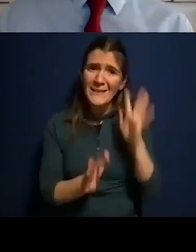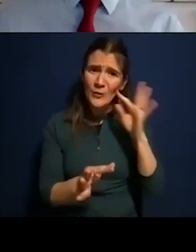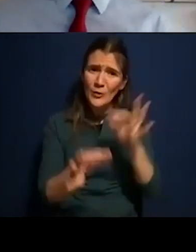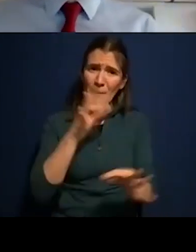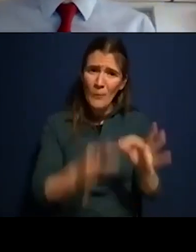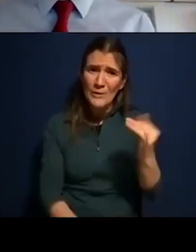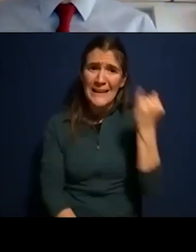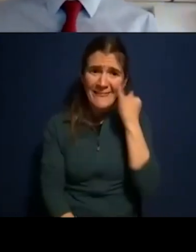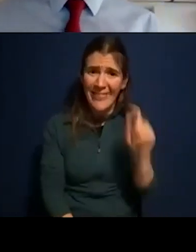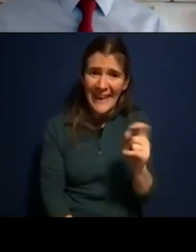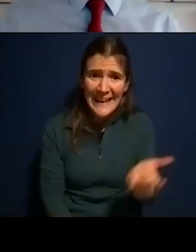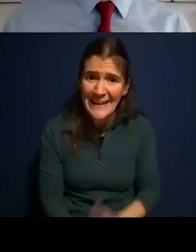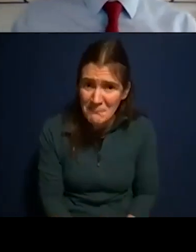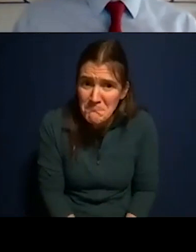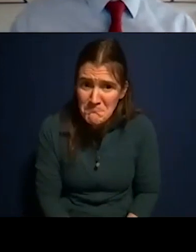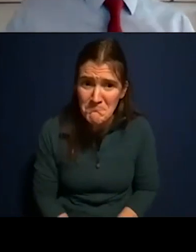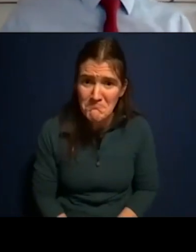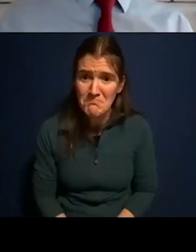of what they need.